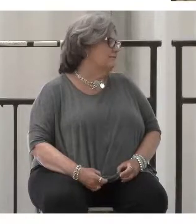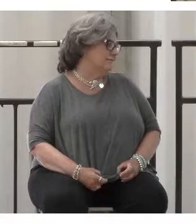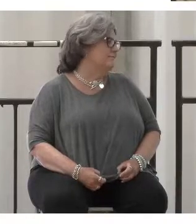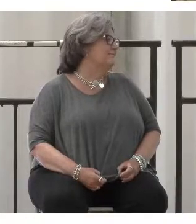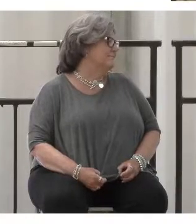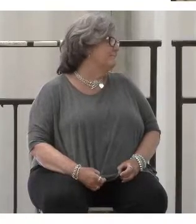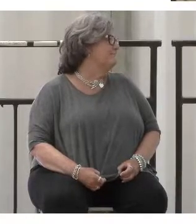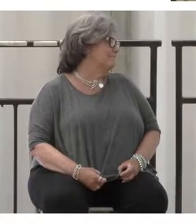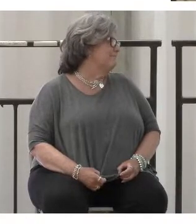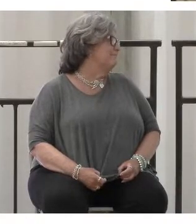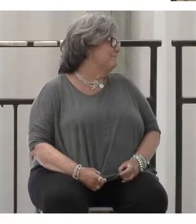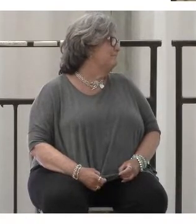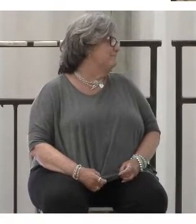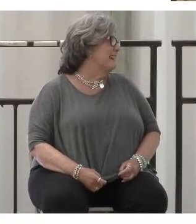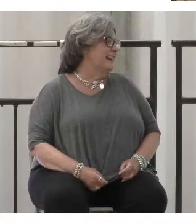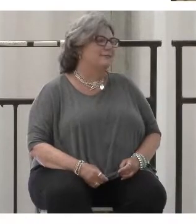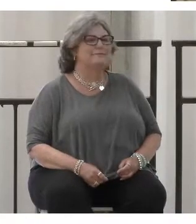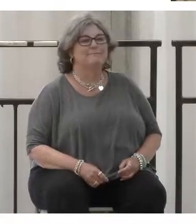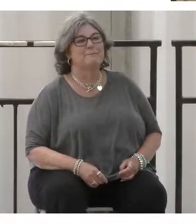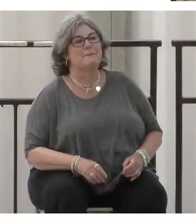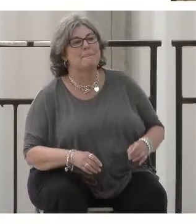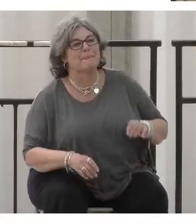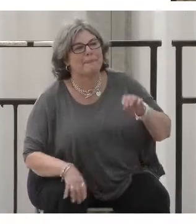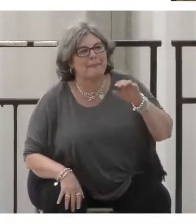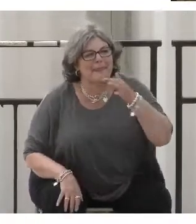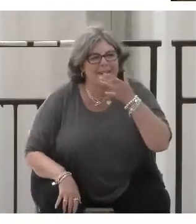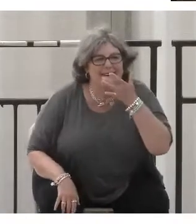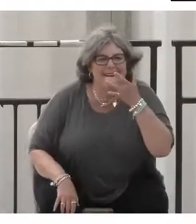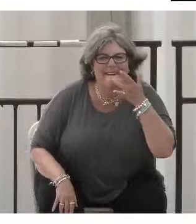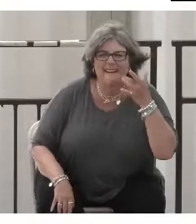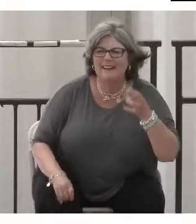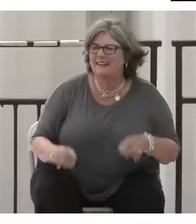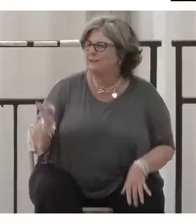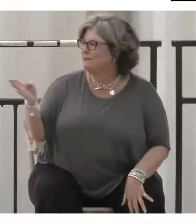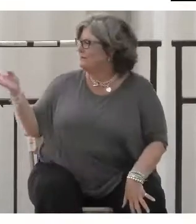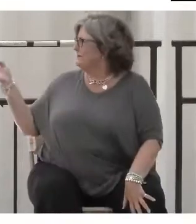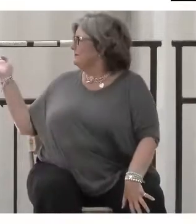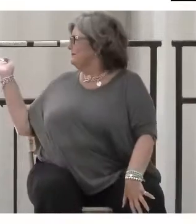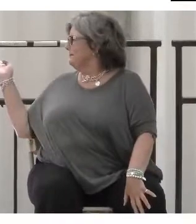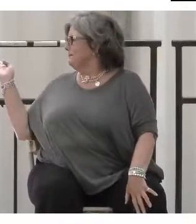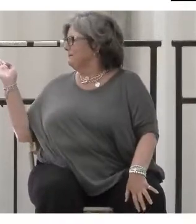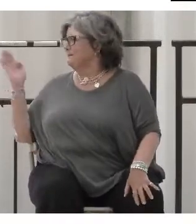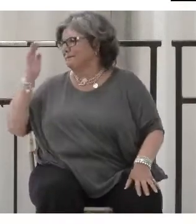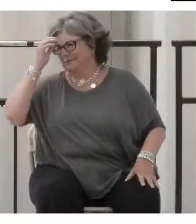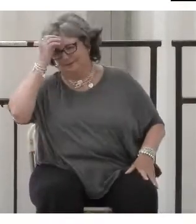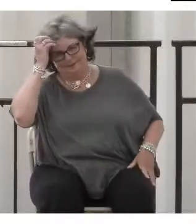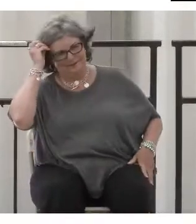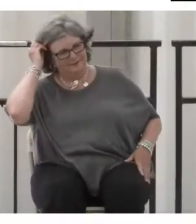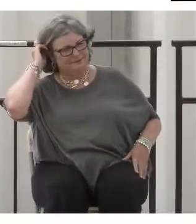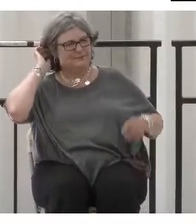This is Ralph Rensler, director of the Smithsonian Bicentennial Folklife Festival. If you enjoyed the festival, you'll be interested in this invitation.